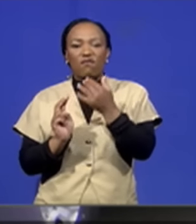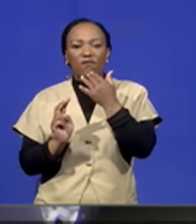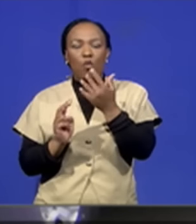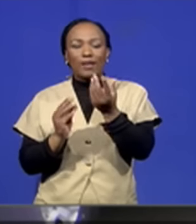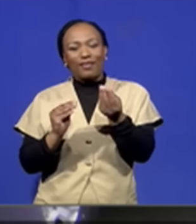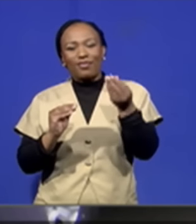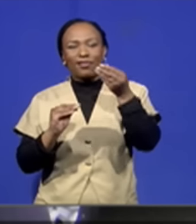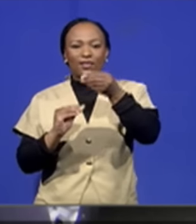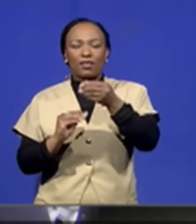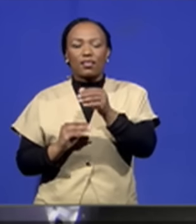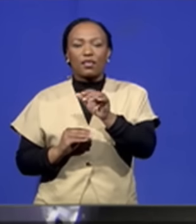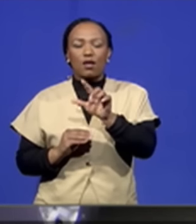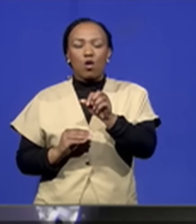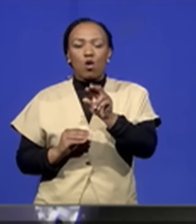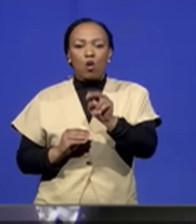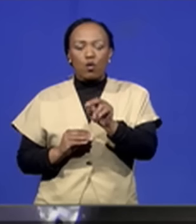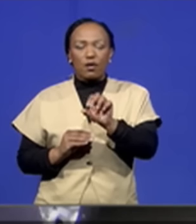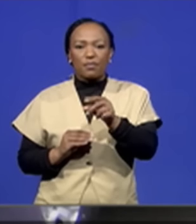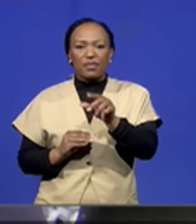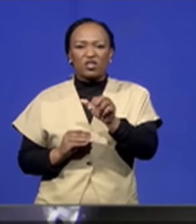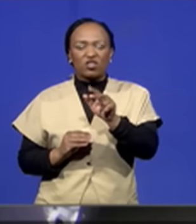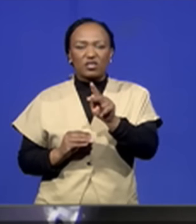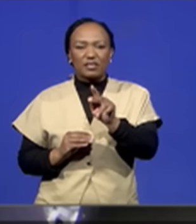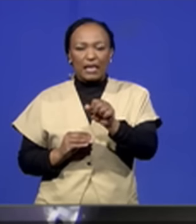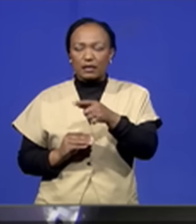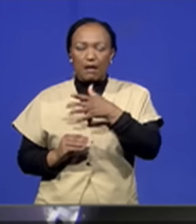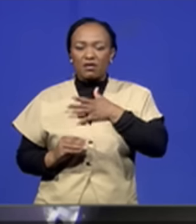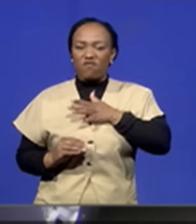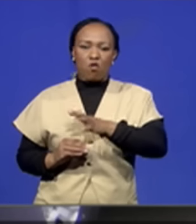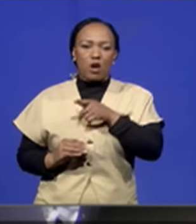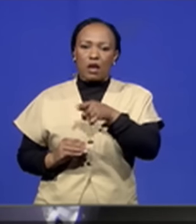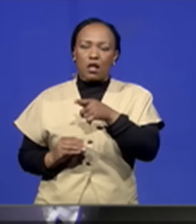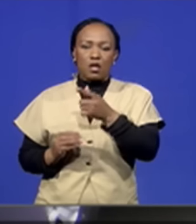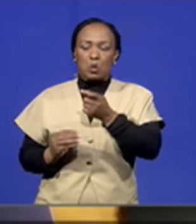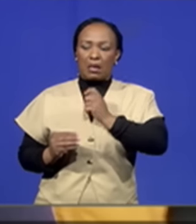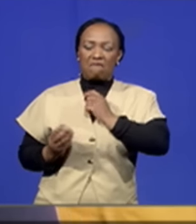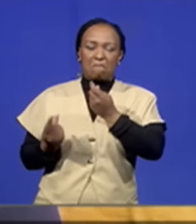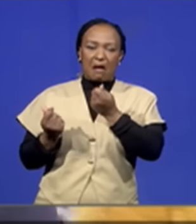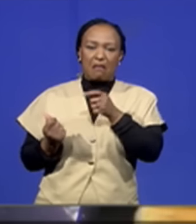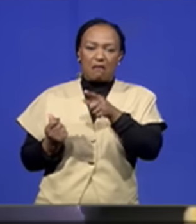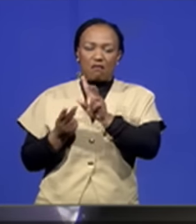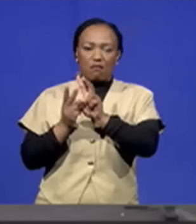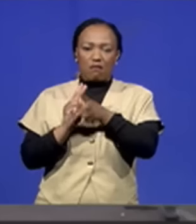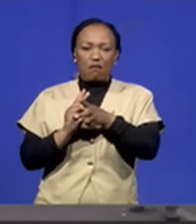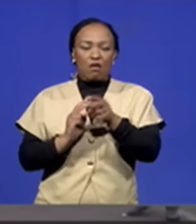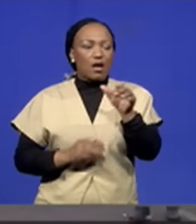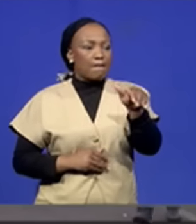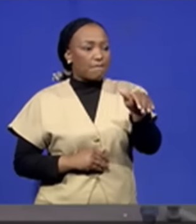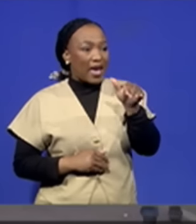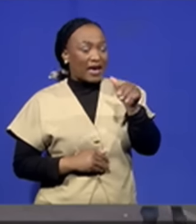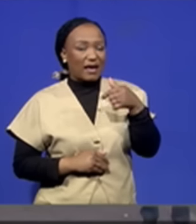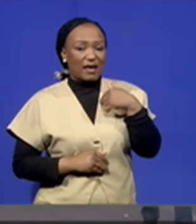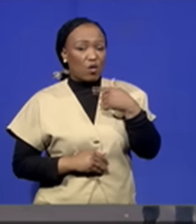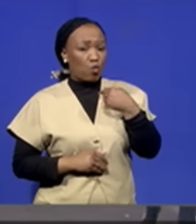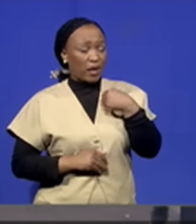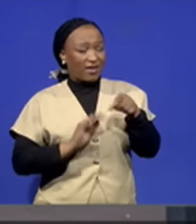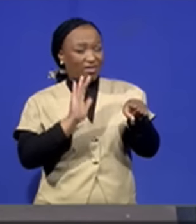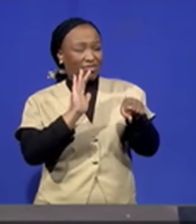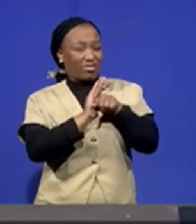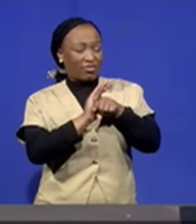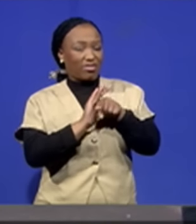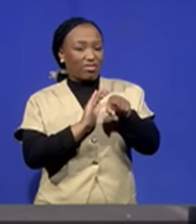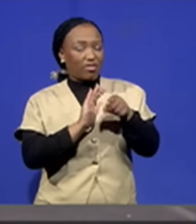then from the banks officially, so we are those people of which now we are under credit review. Le fa go le jalo badiri